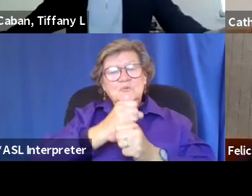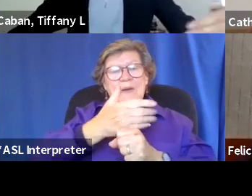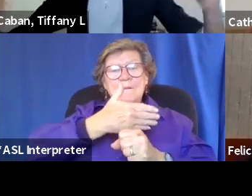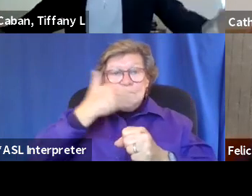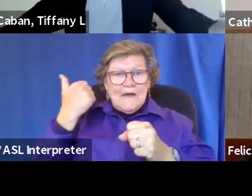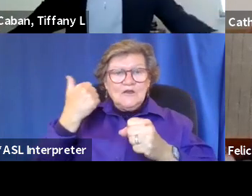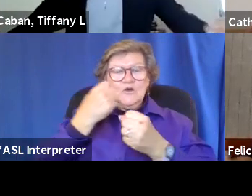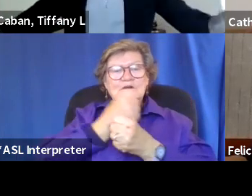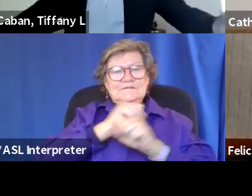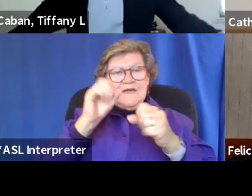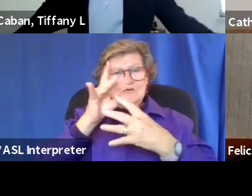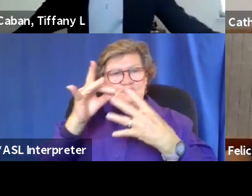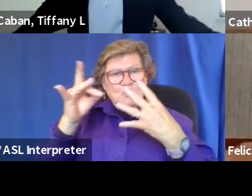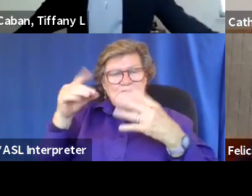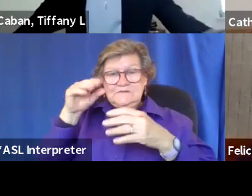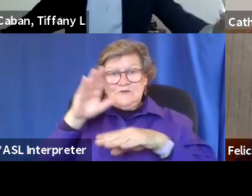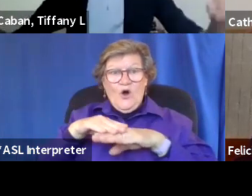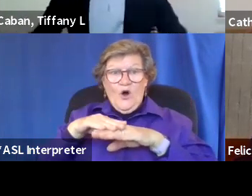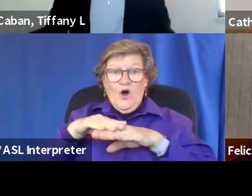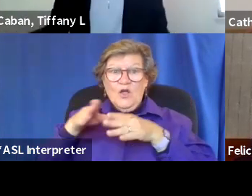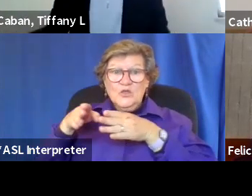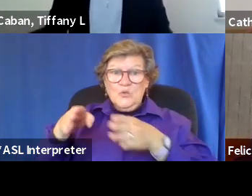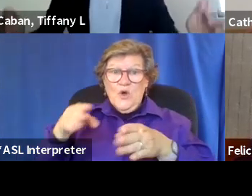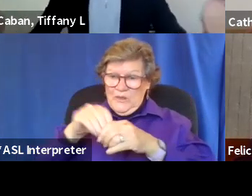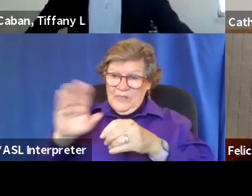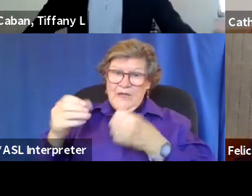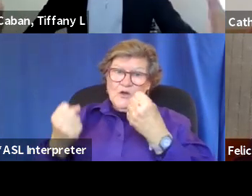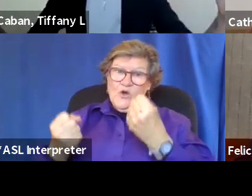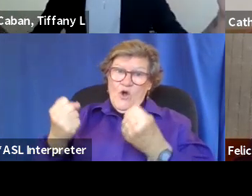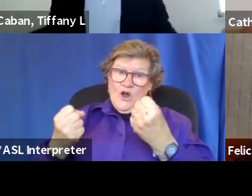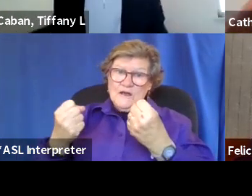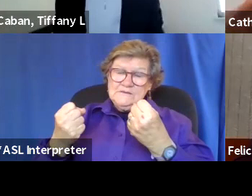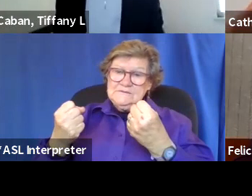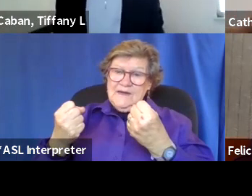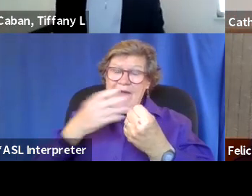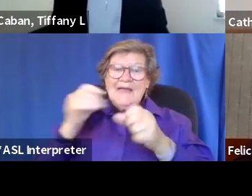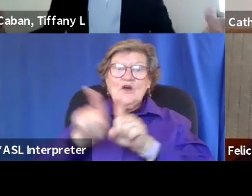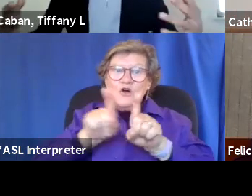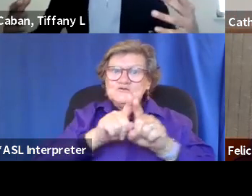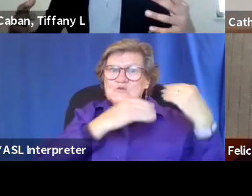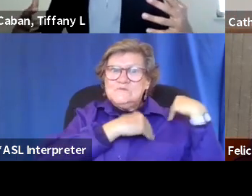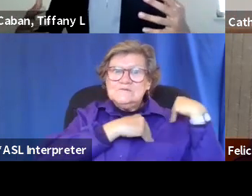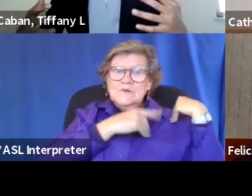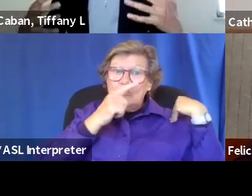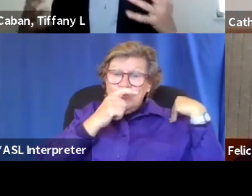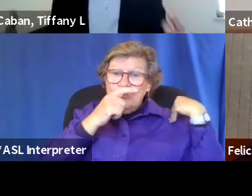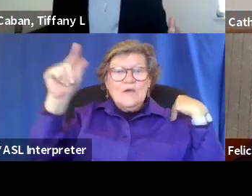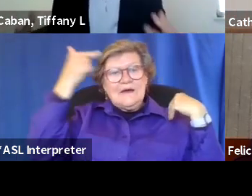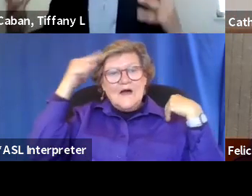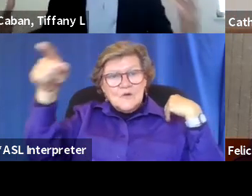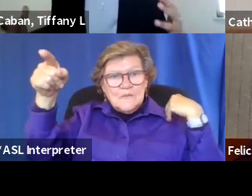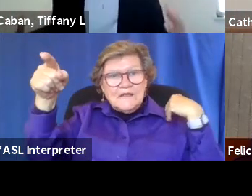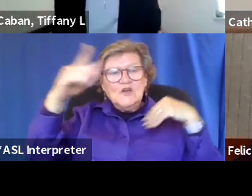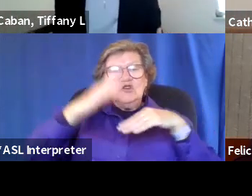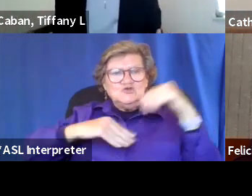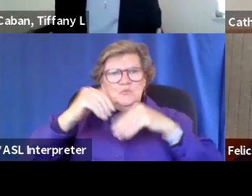choices on the road, in their cars, for example. But then we also say that it's the responsibility of government to build out